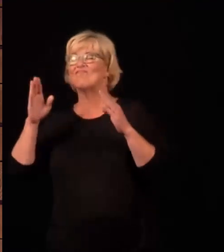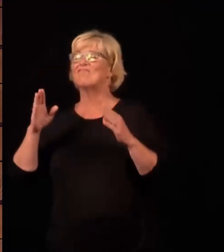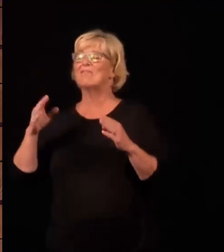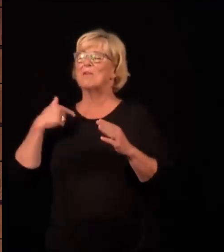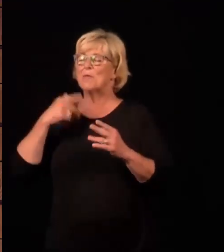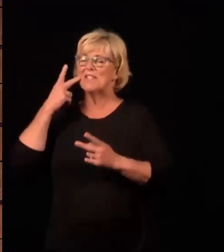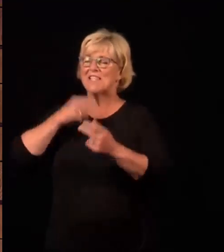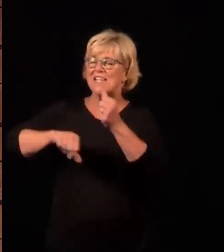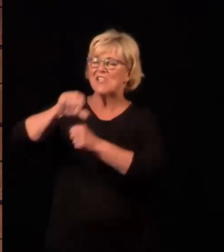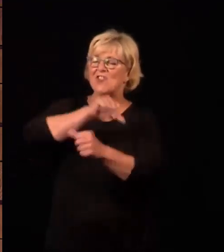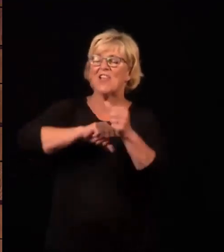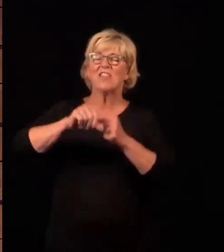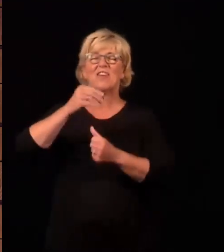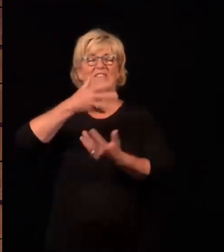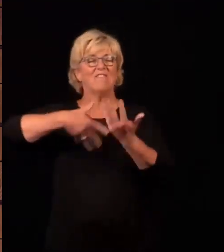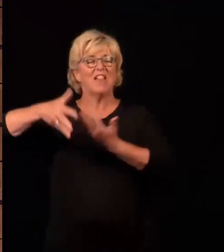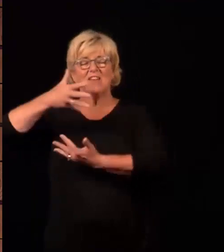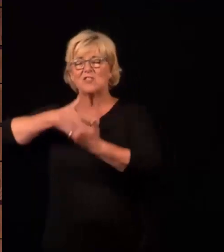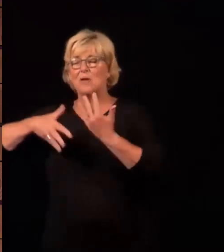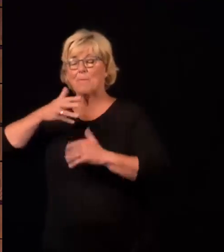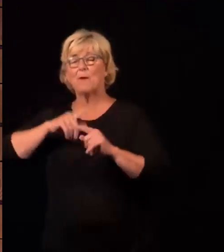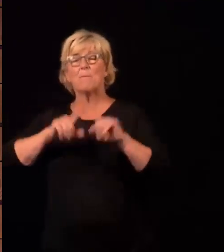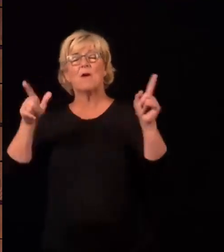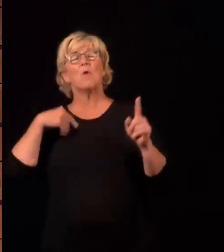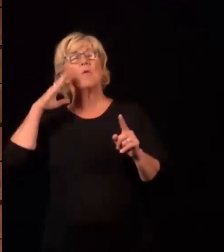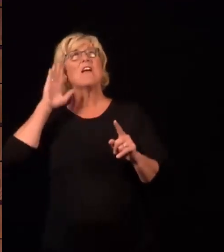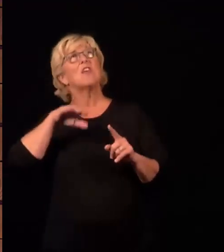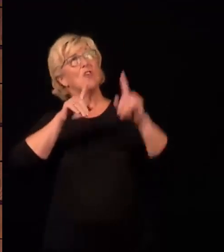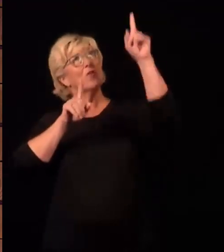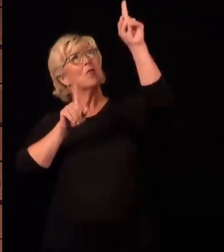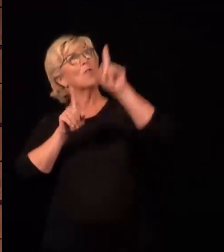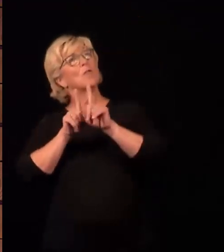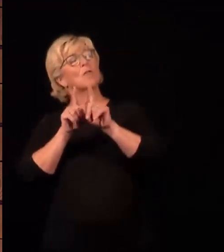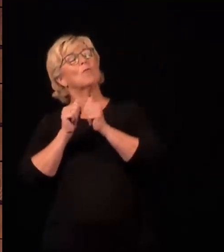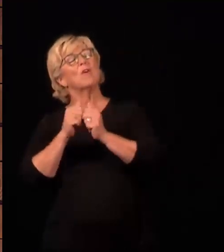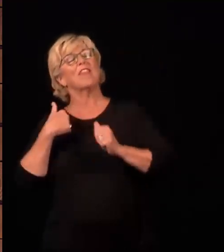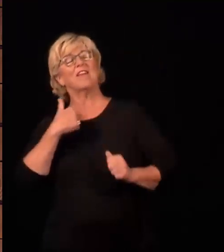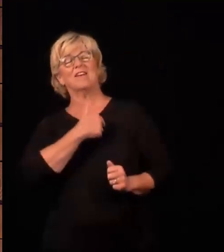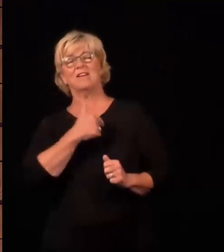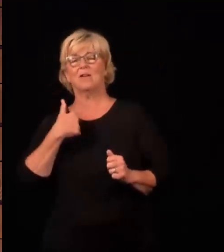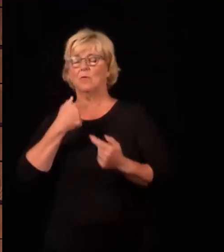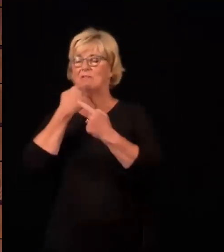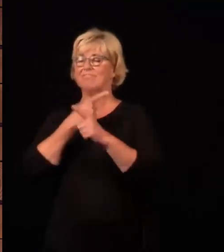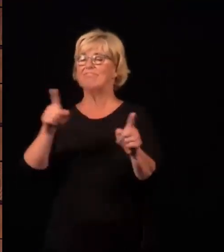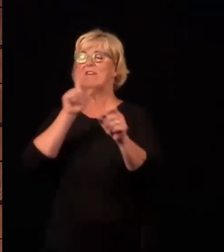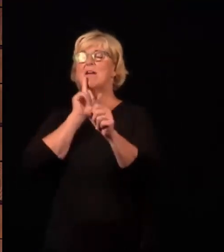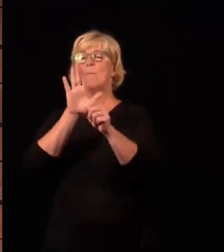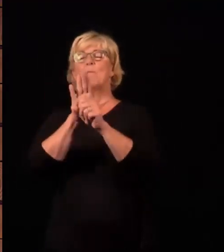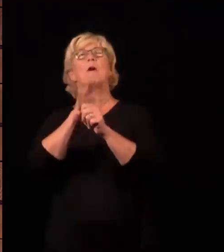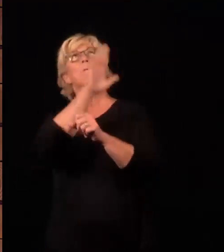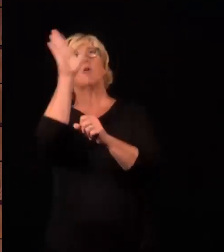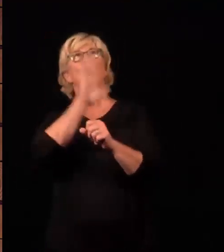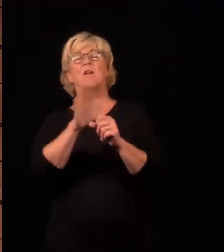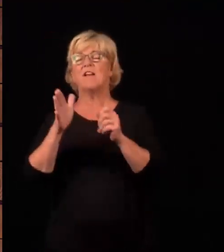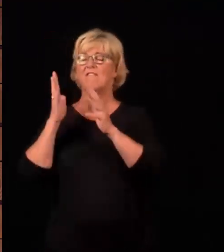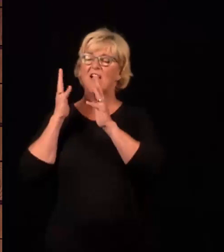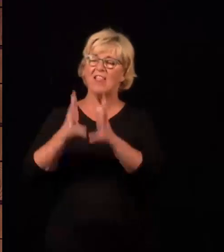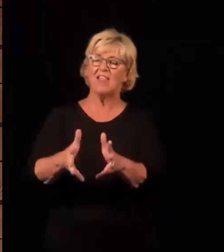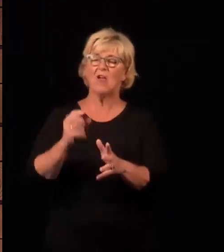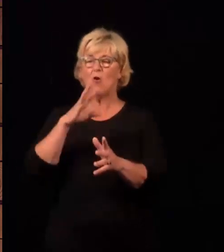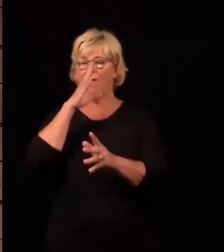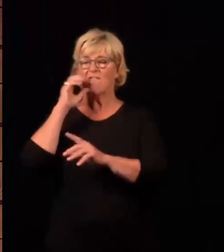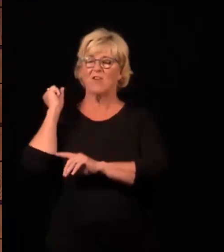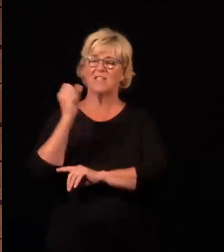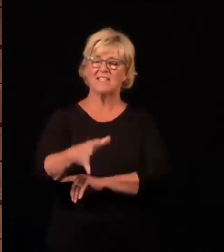gain from the warmth of our fellowship. However, we know that you're with us. We claim the promise that you will never leave us or forsake